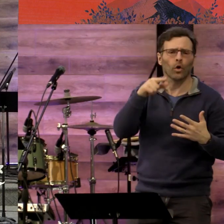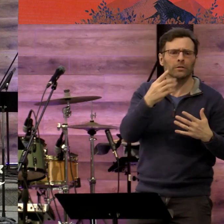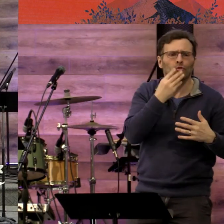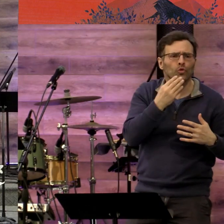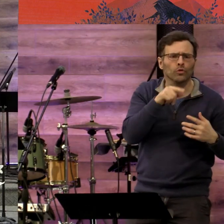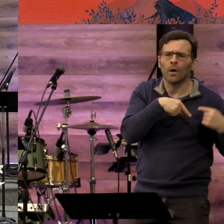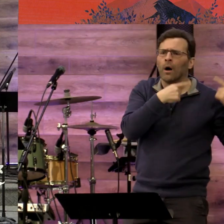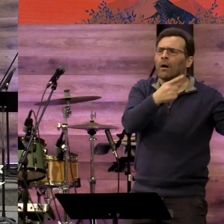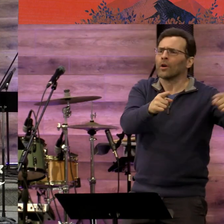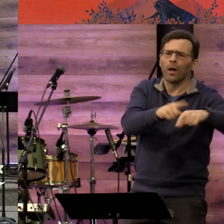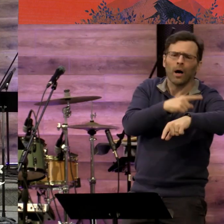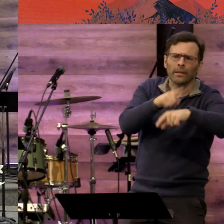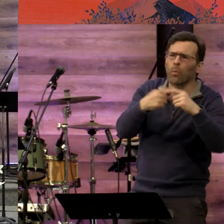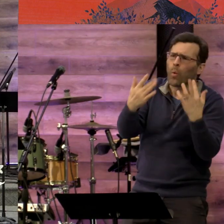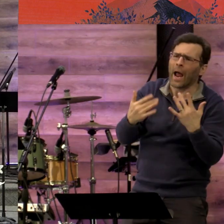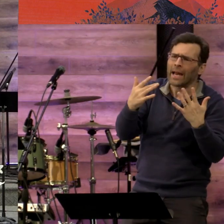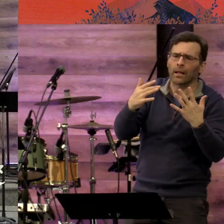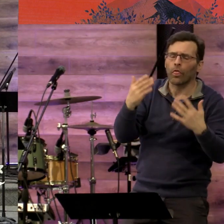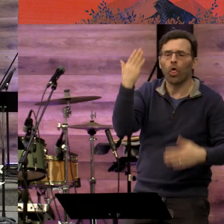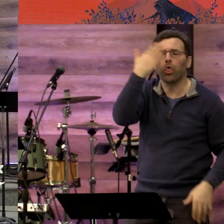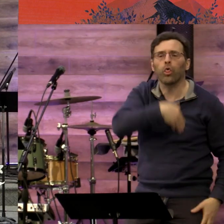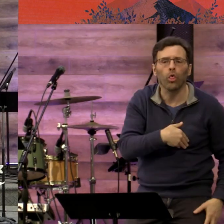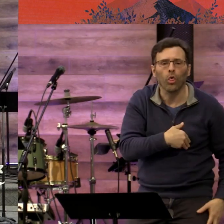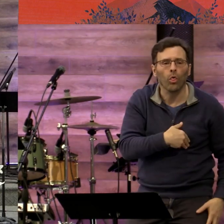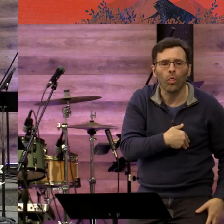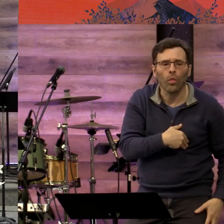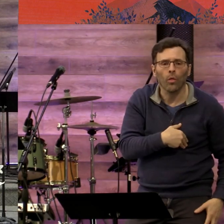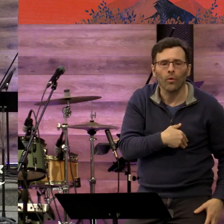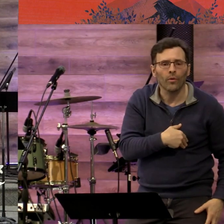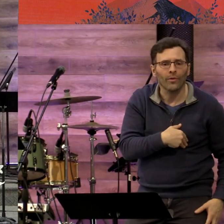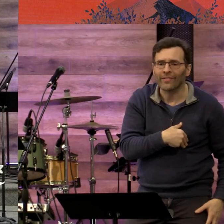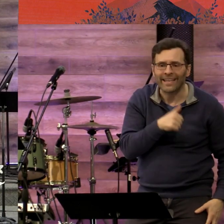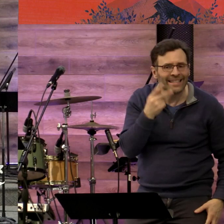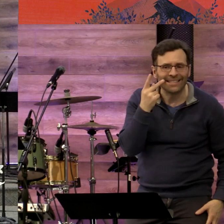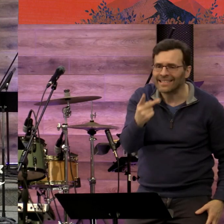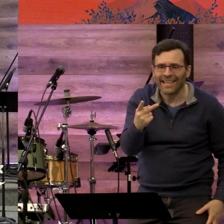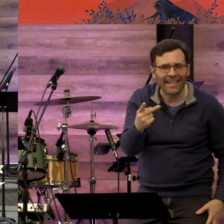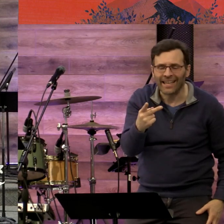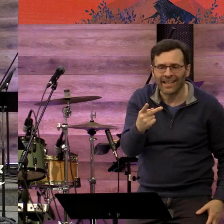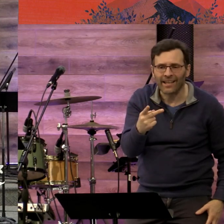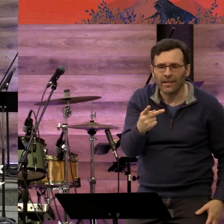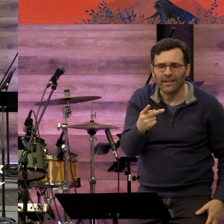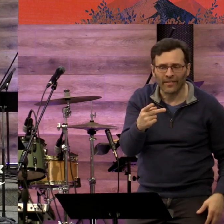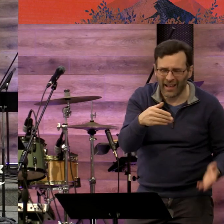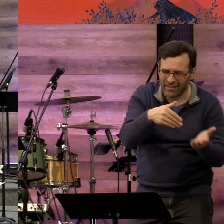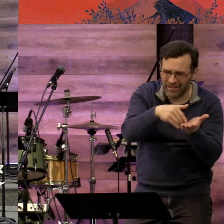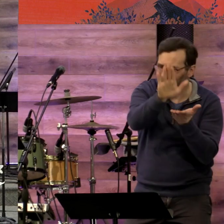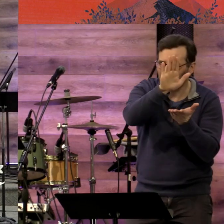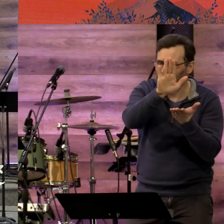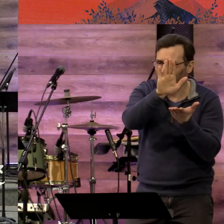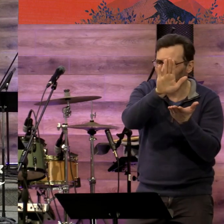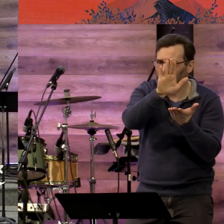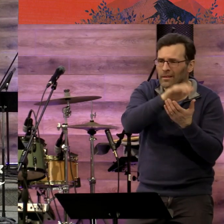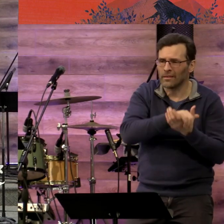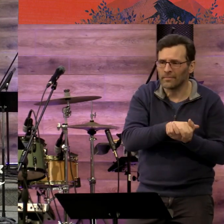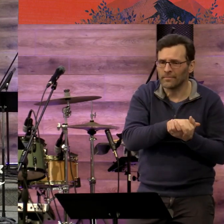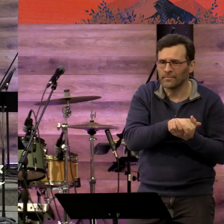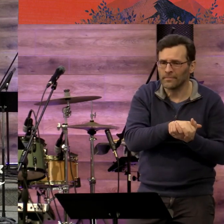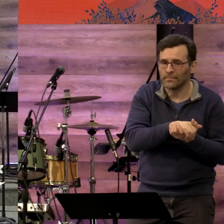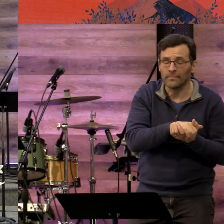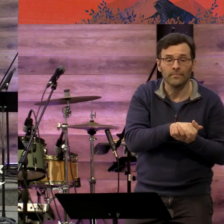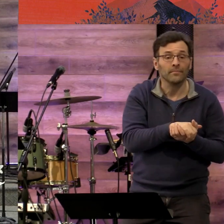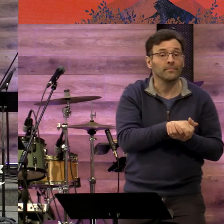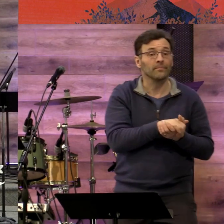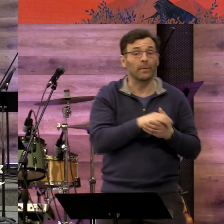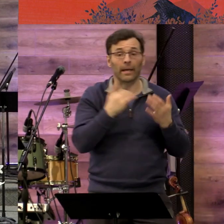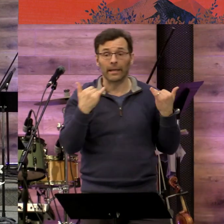come, missed him. They didn't see, and they rejected who he was. Now